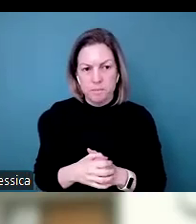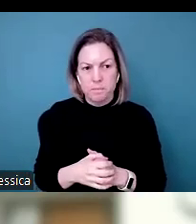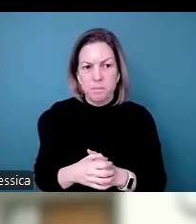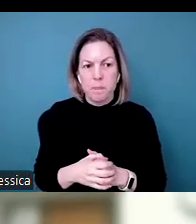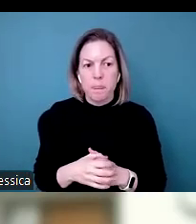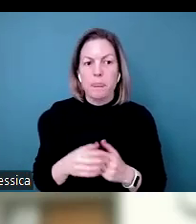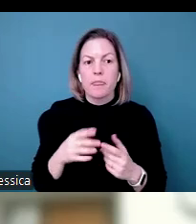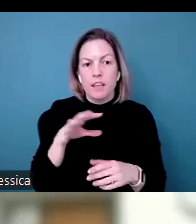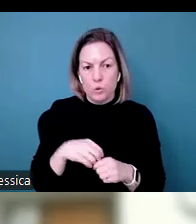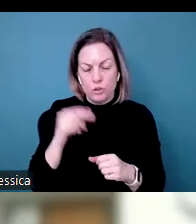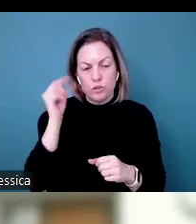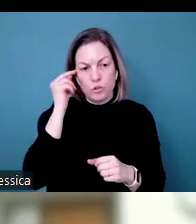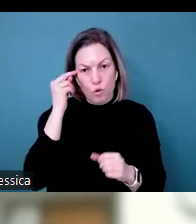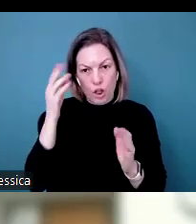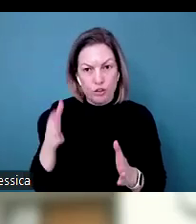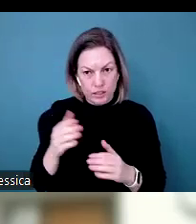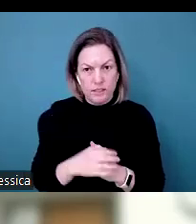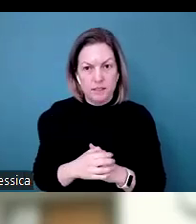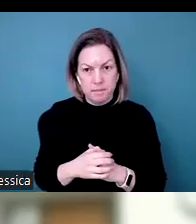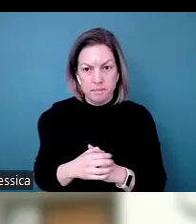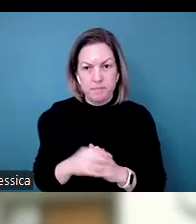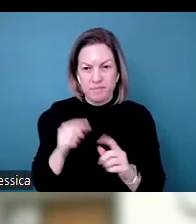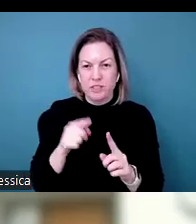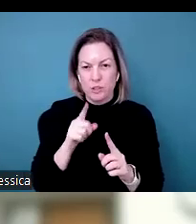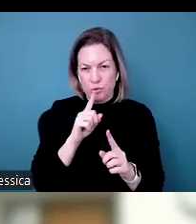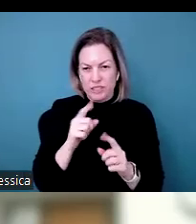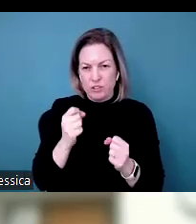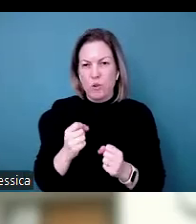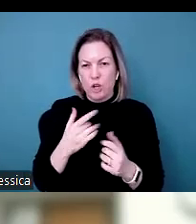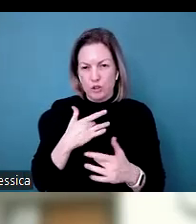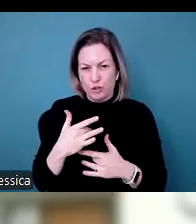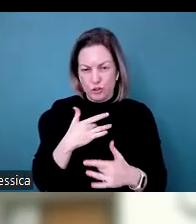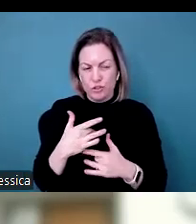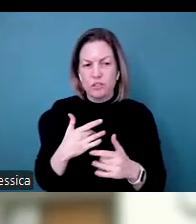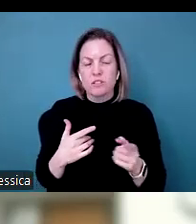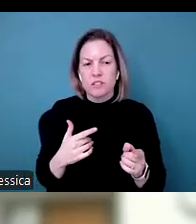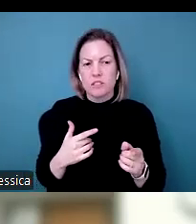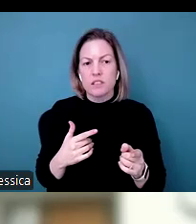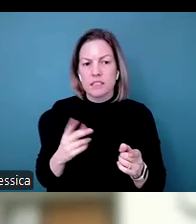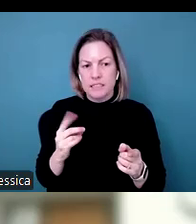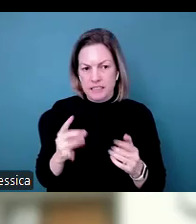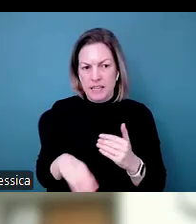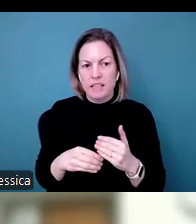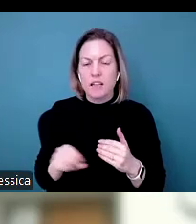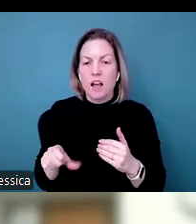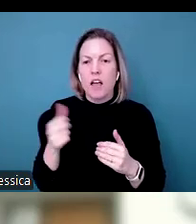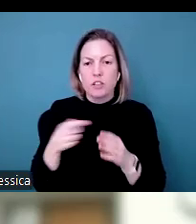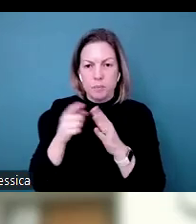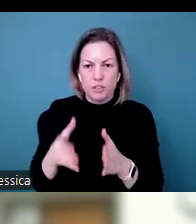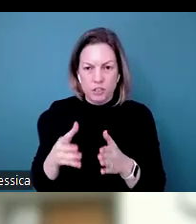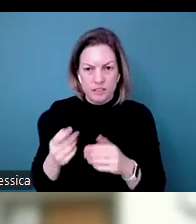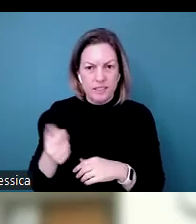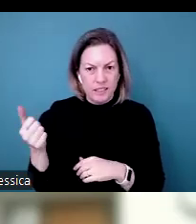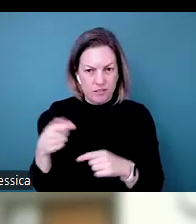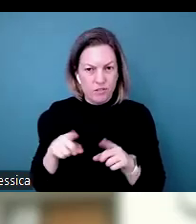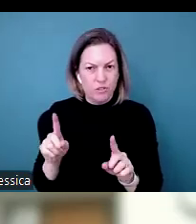is neurologists, which was of particular concern to us. They had added additional specialists that got taken out